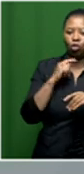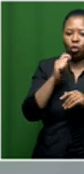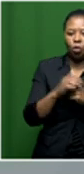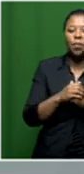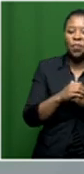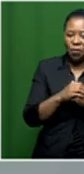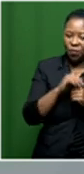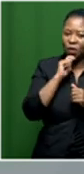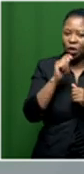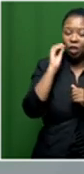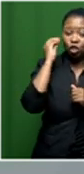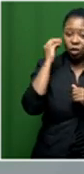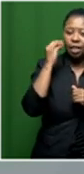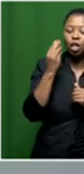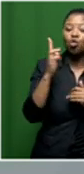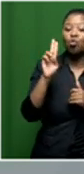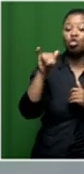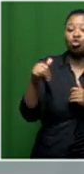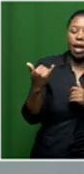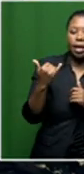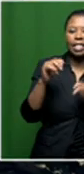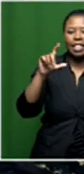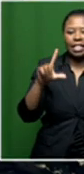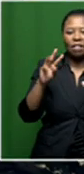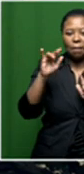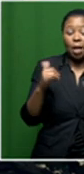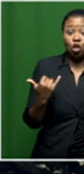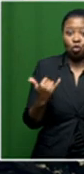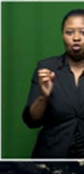there. Well, it's at the UJ Art Gallery, 7th of May, which